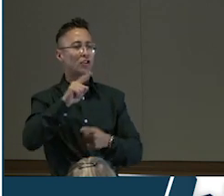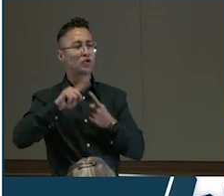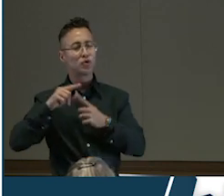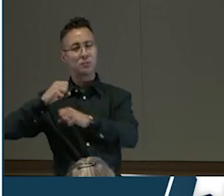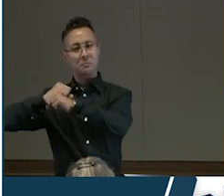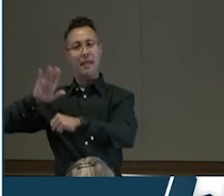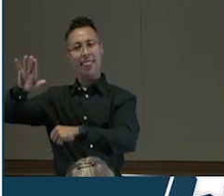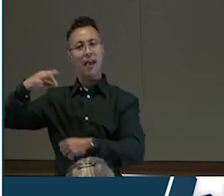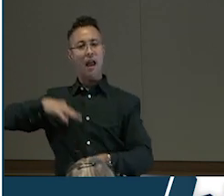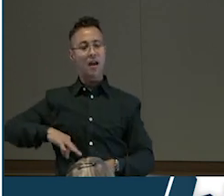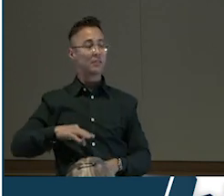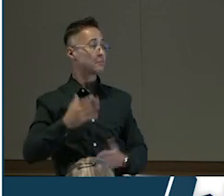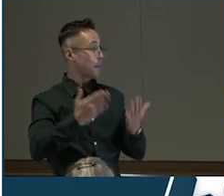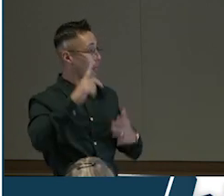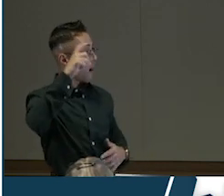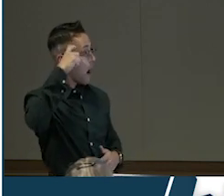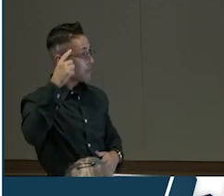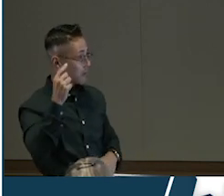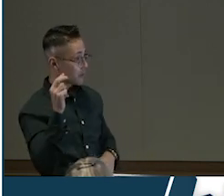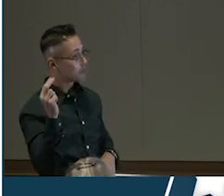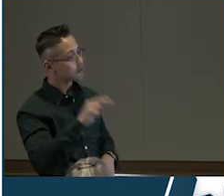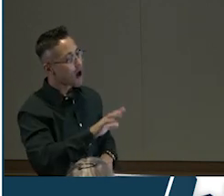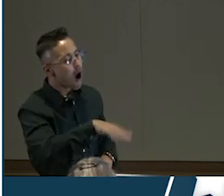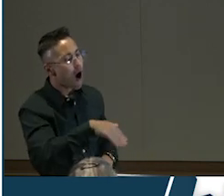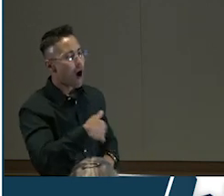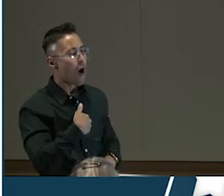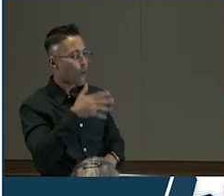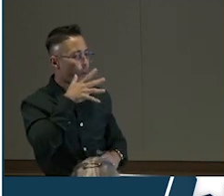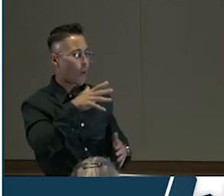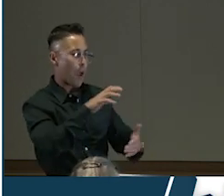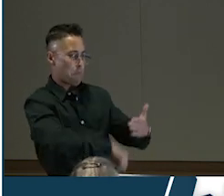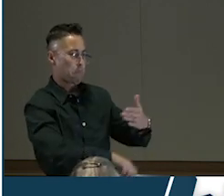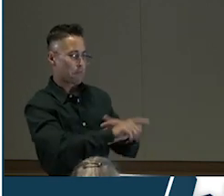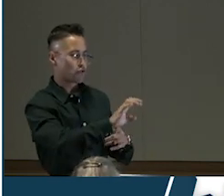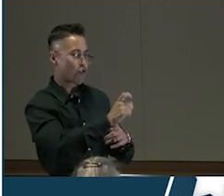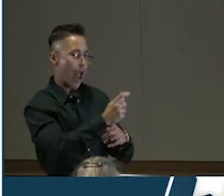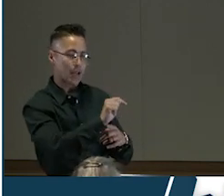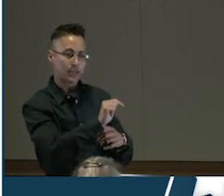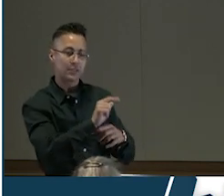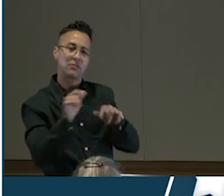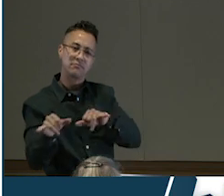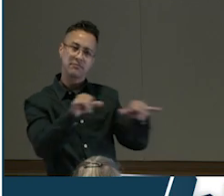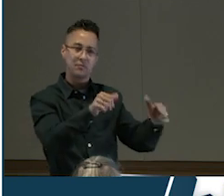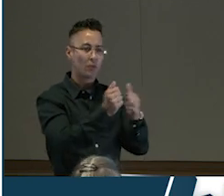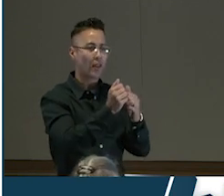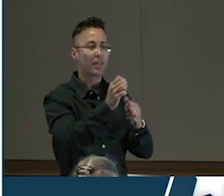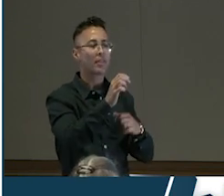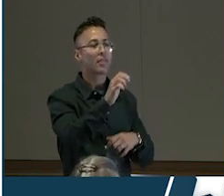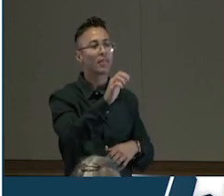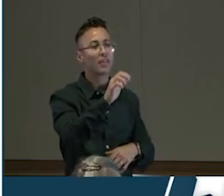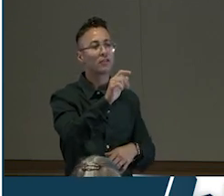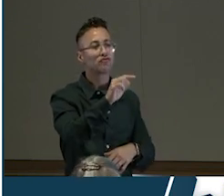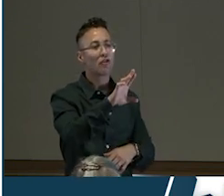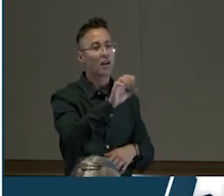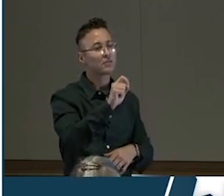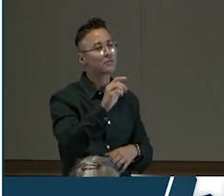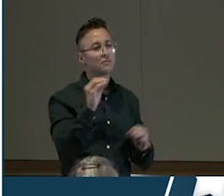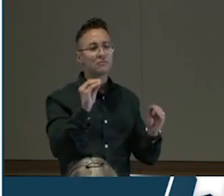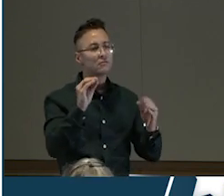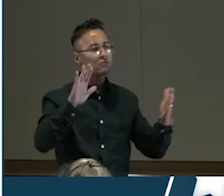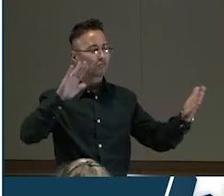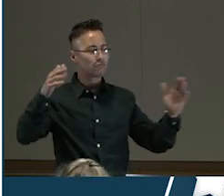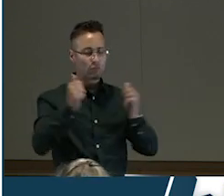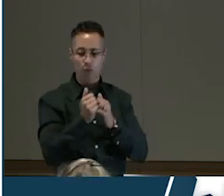said, well, but we're going to tax you on it, right? And they're the same trust. There's no difference between a third-party special needs trust and